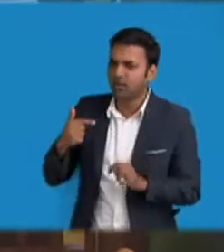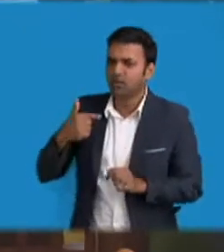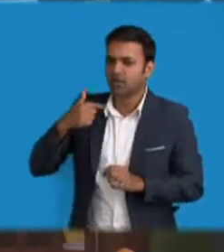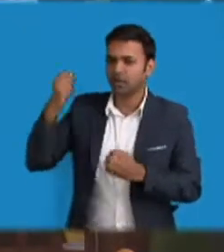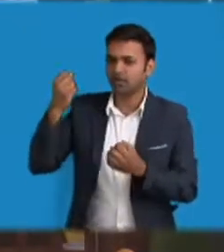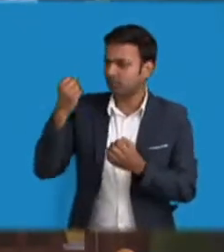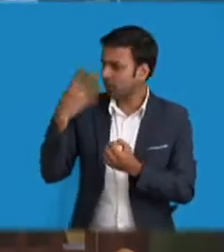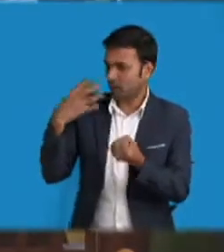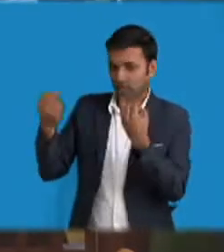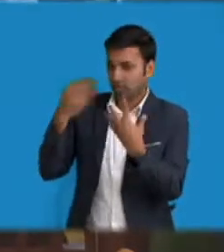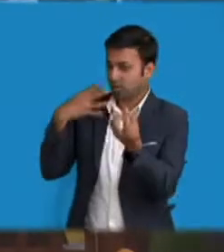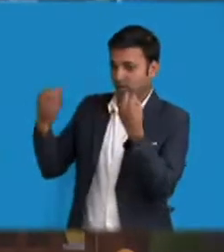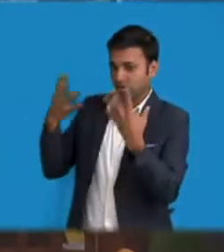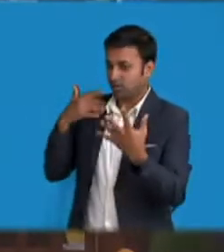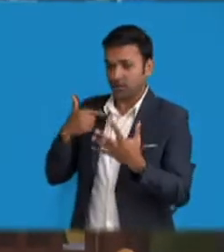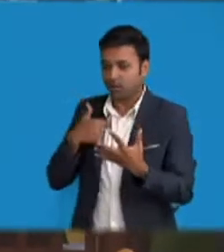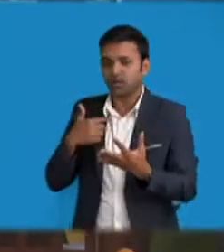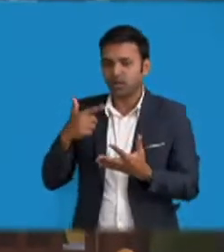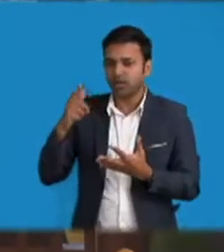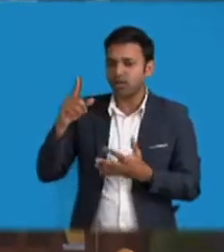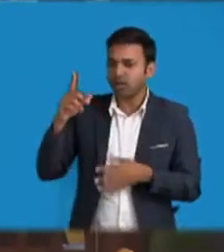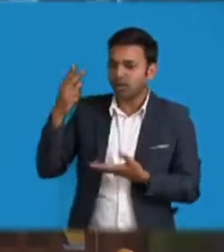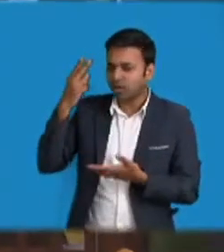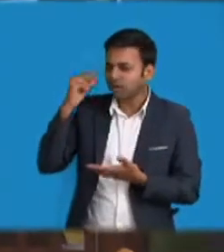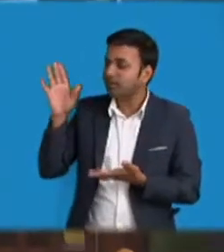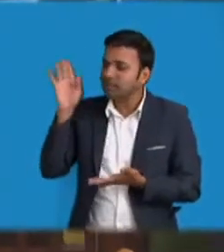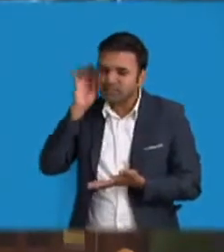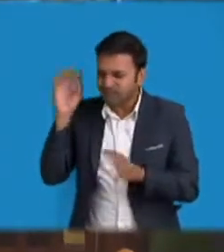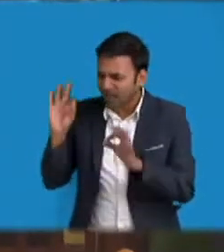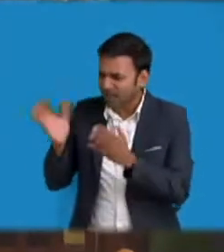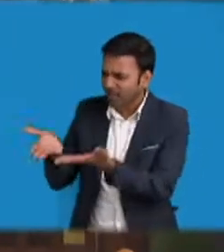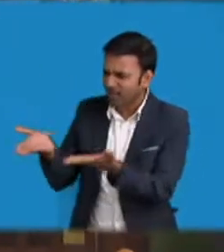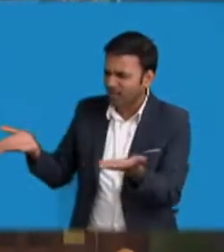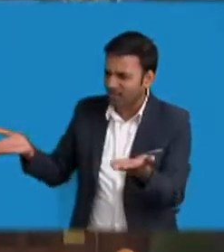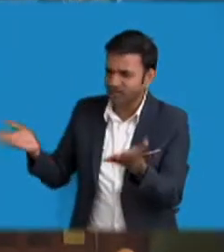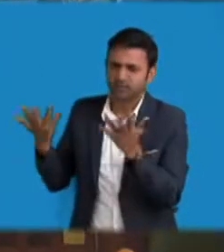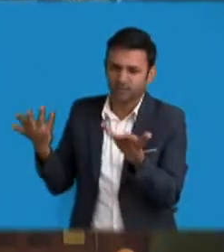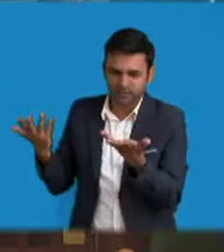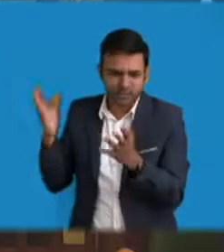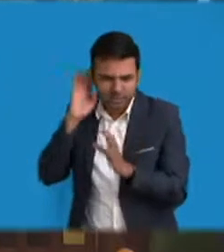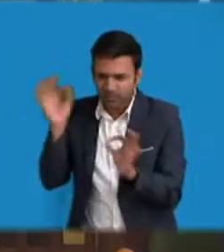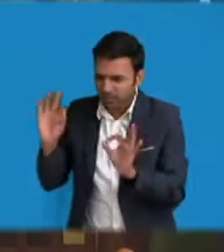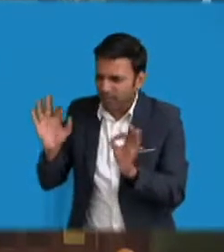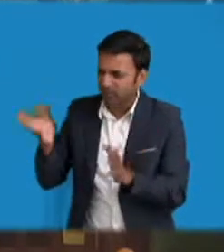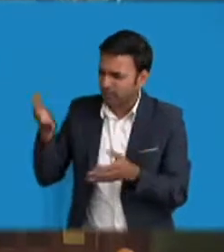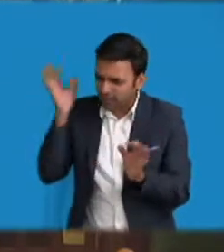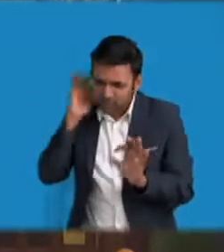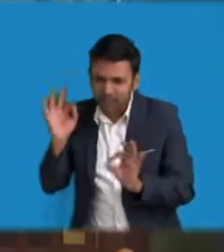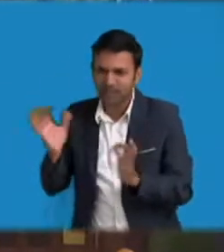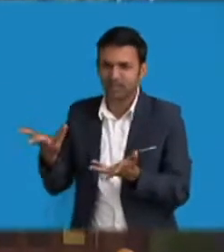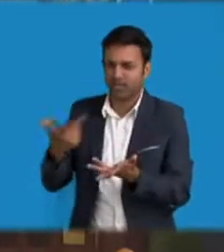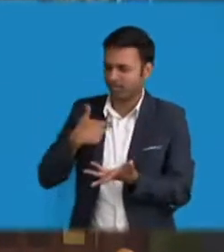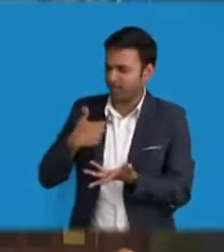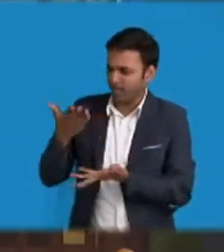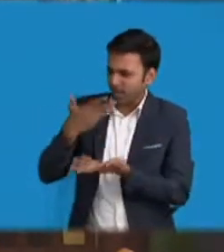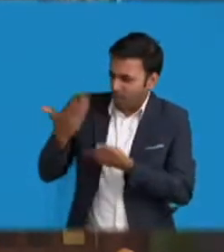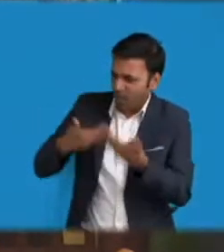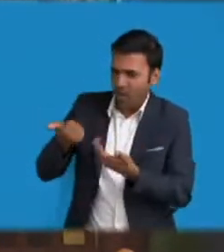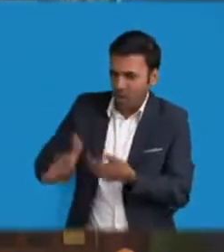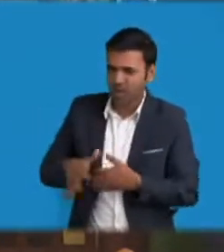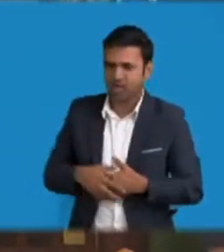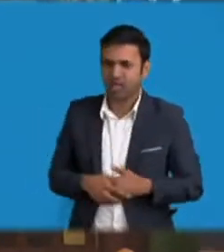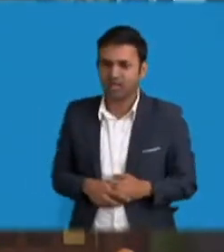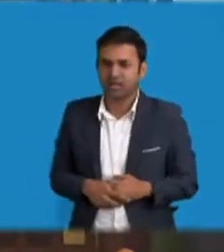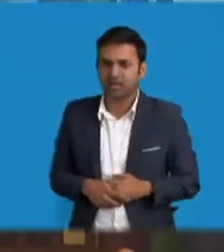You didn't listen. You didn't listen. You didn't listen. You didn't listen to my presentation. Read the